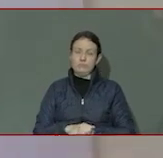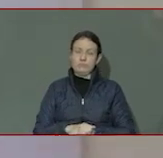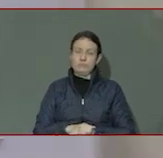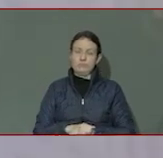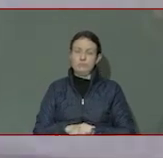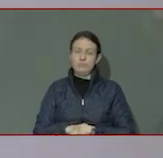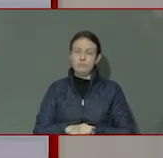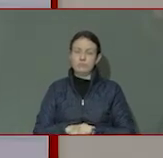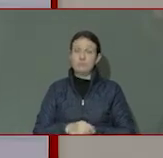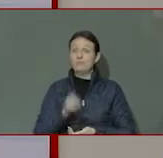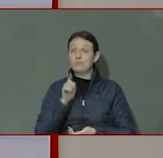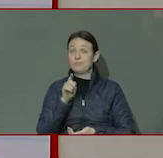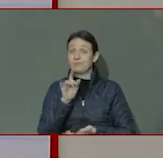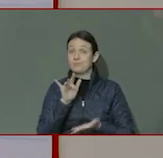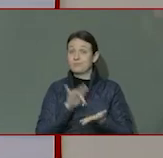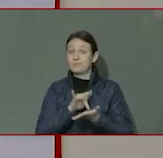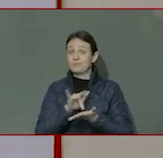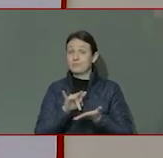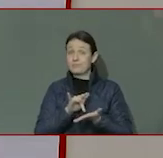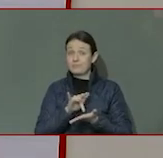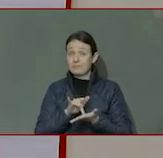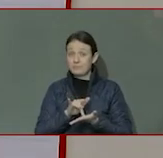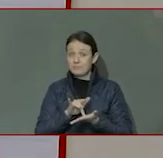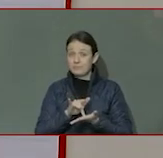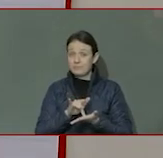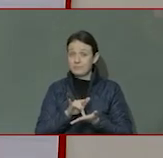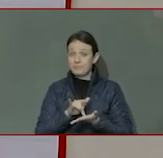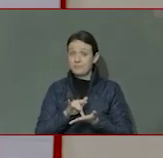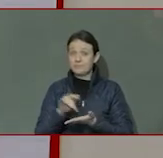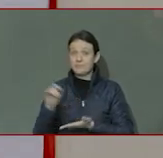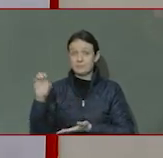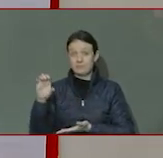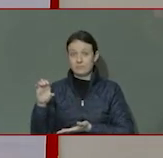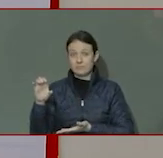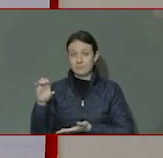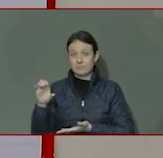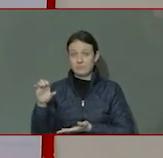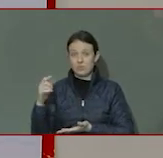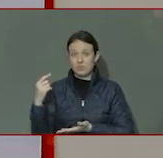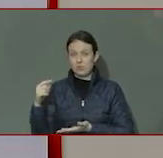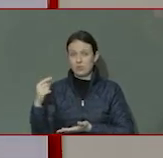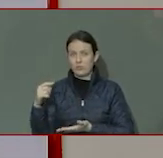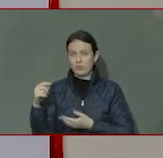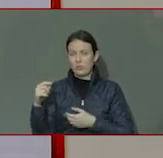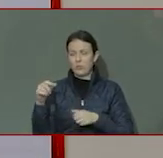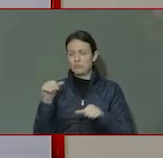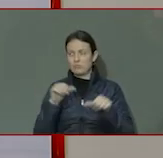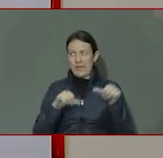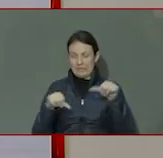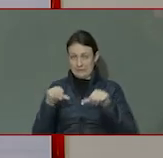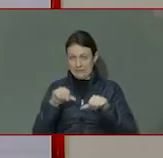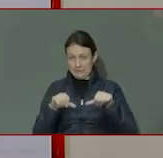when you have to calculate the concentration of an acid,